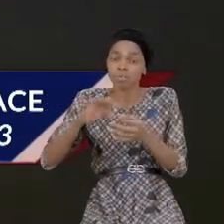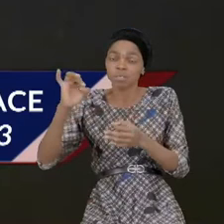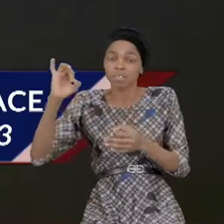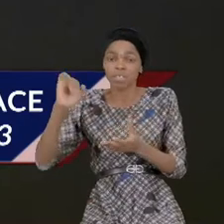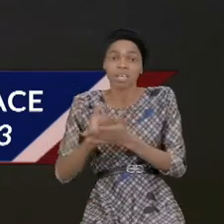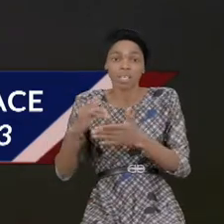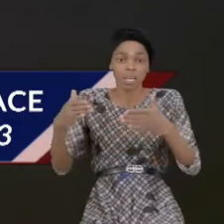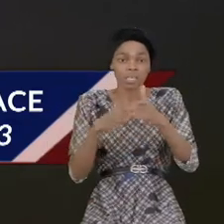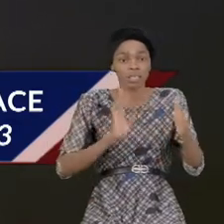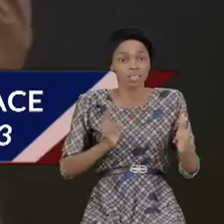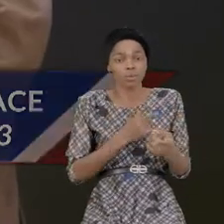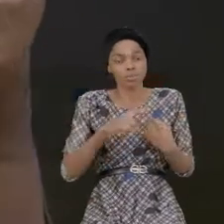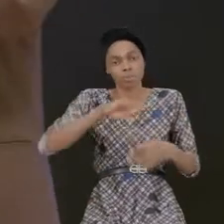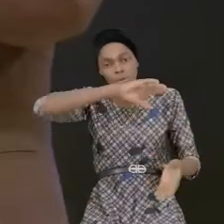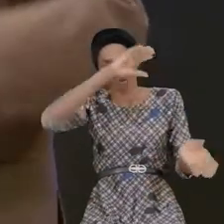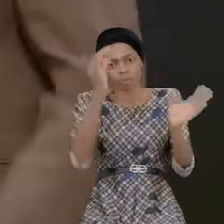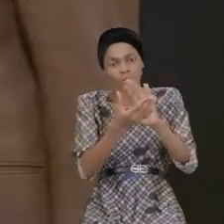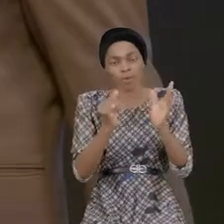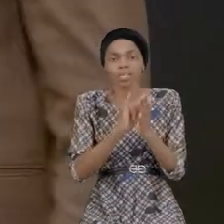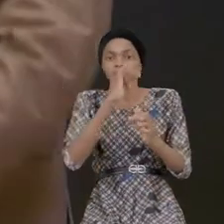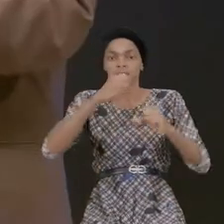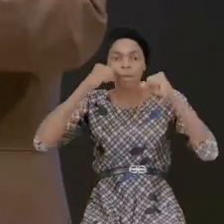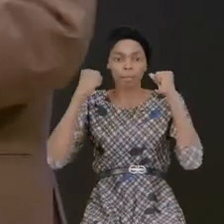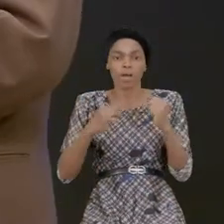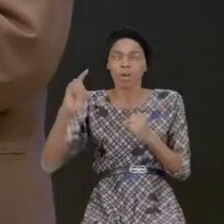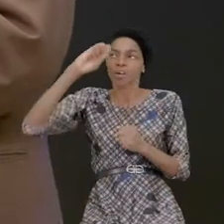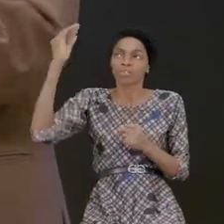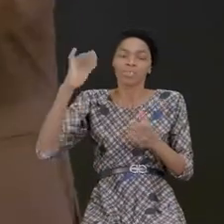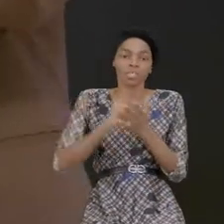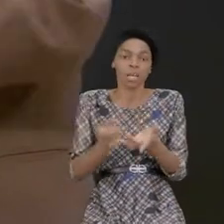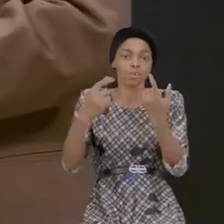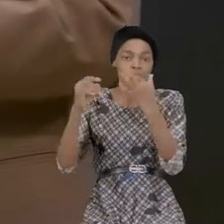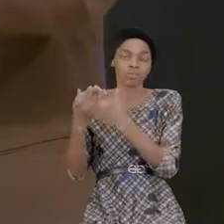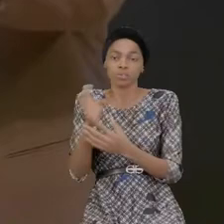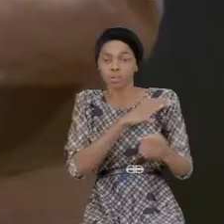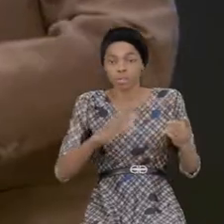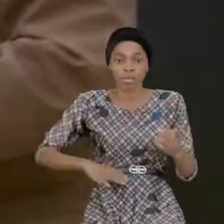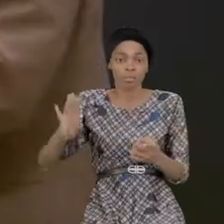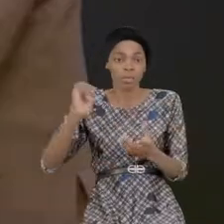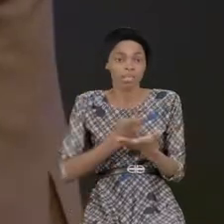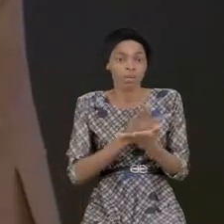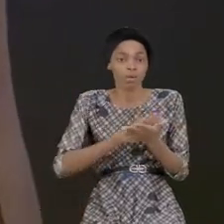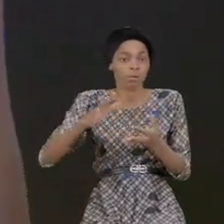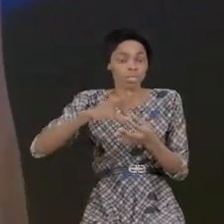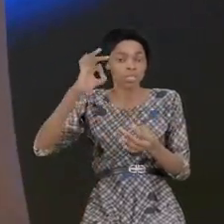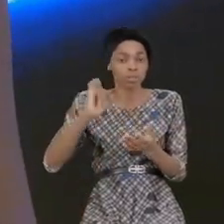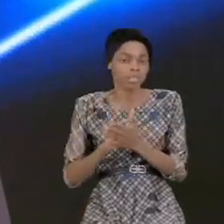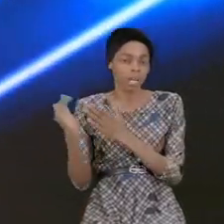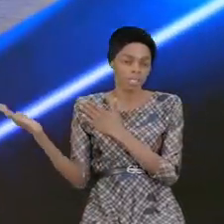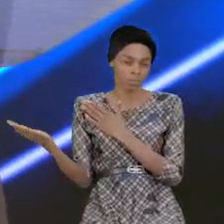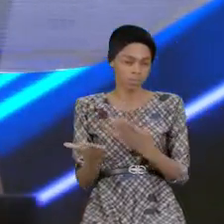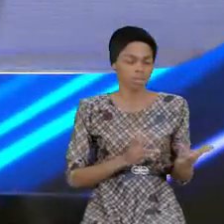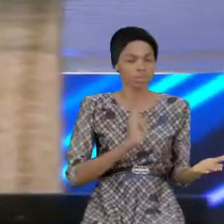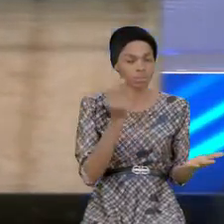the grace that comes through Christ by the Spirit revealed unto us. That's what brings us to the new